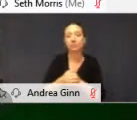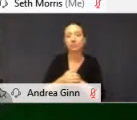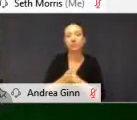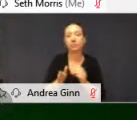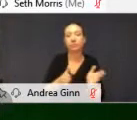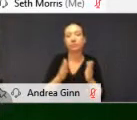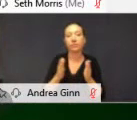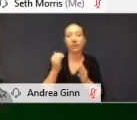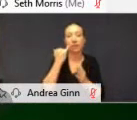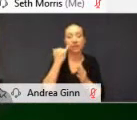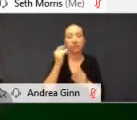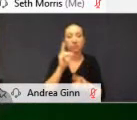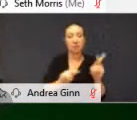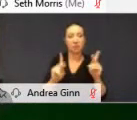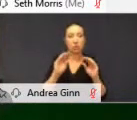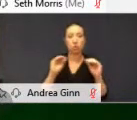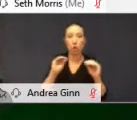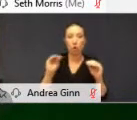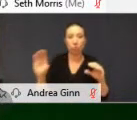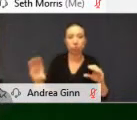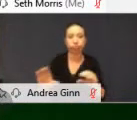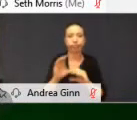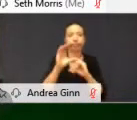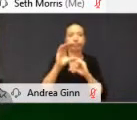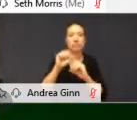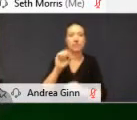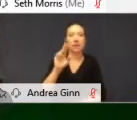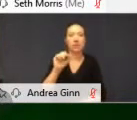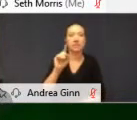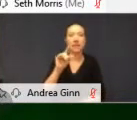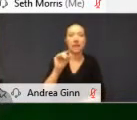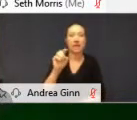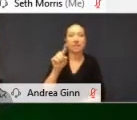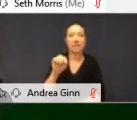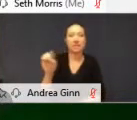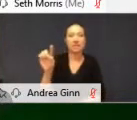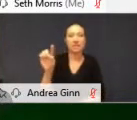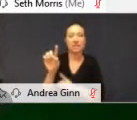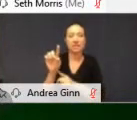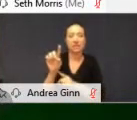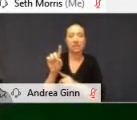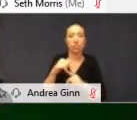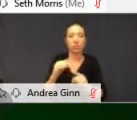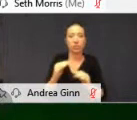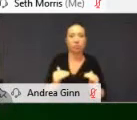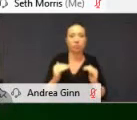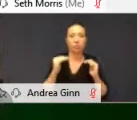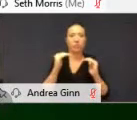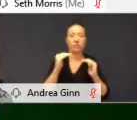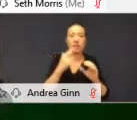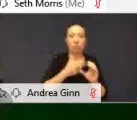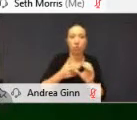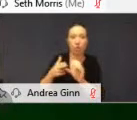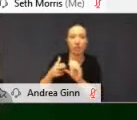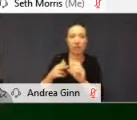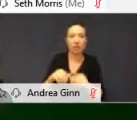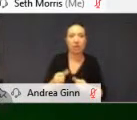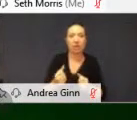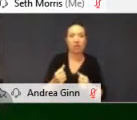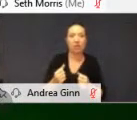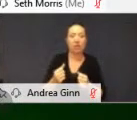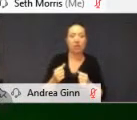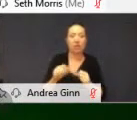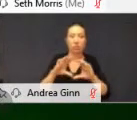about unsubsidized individuals, because we're boosting enrollment, we're making the risk pool larger and a little bit